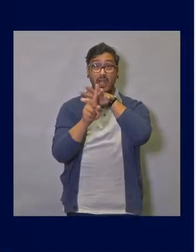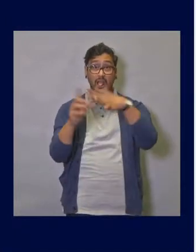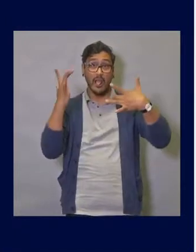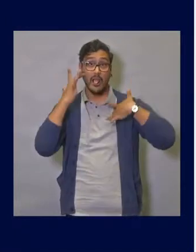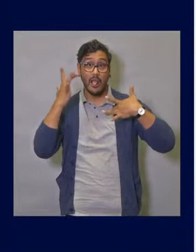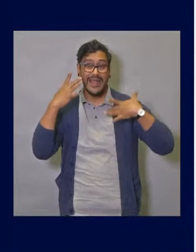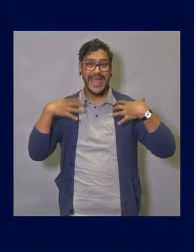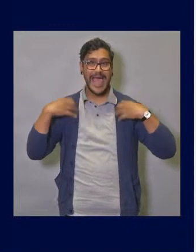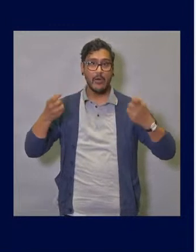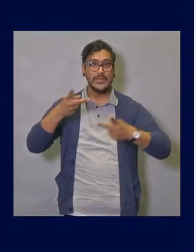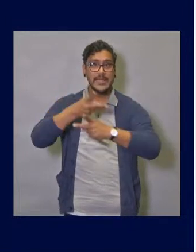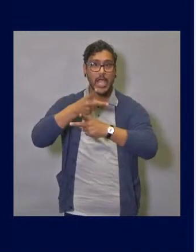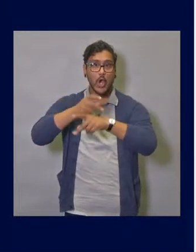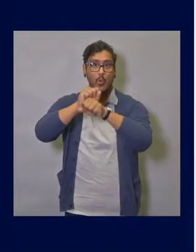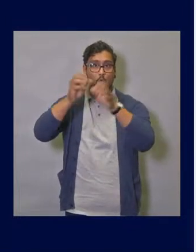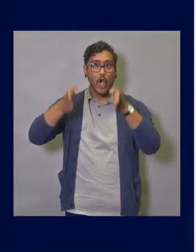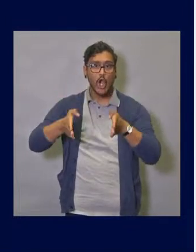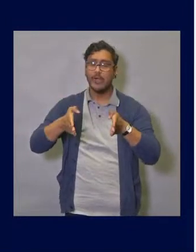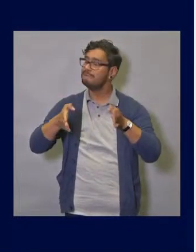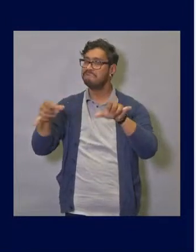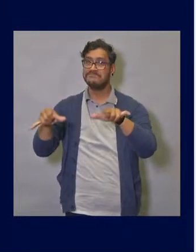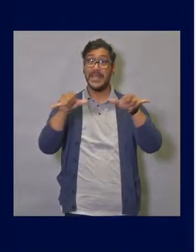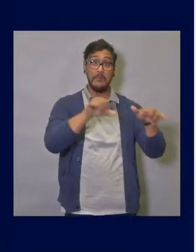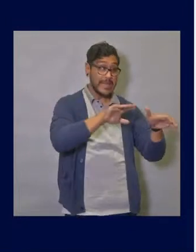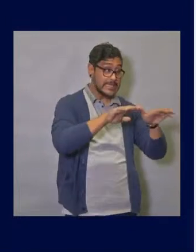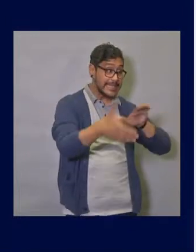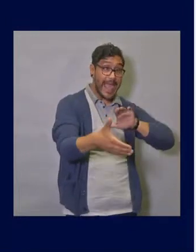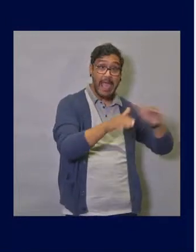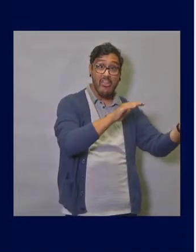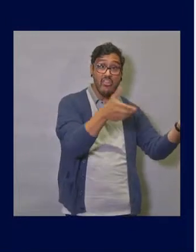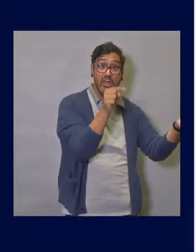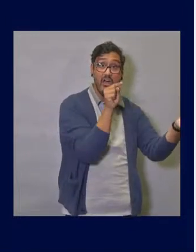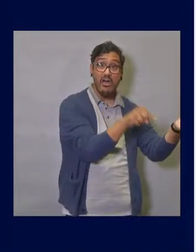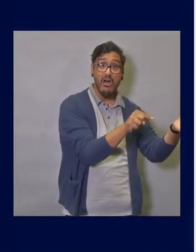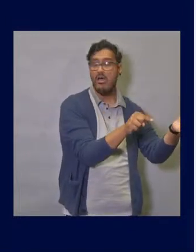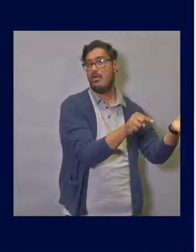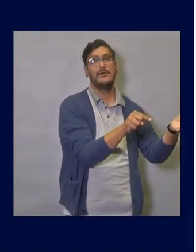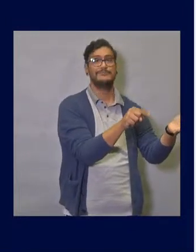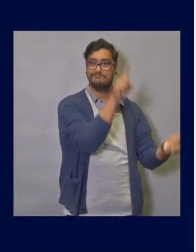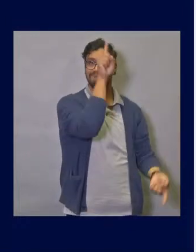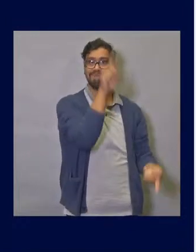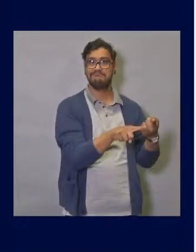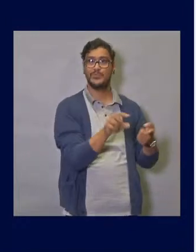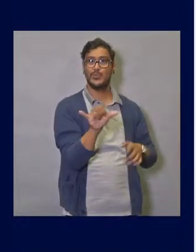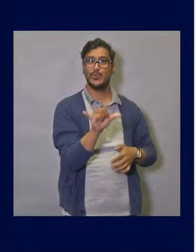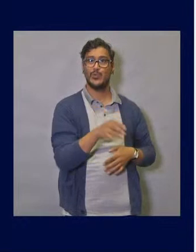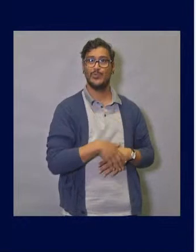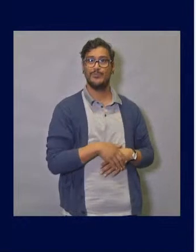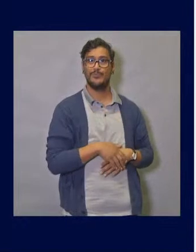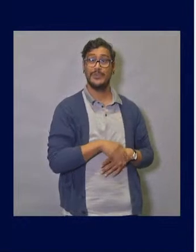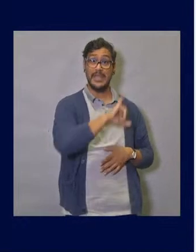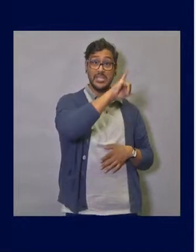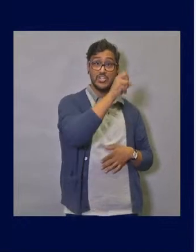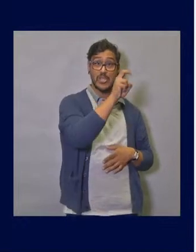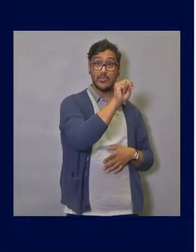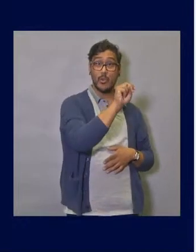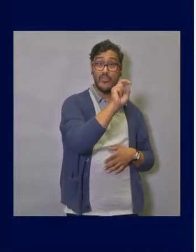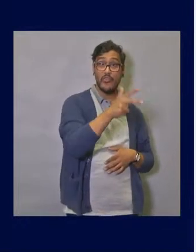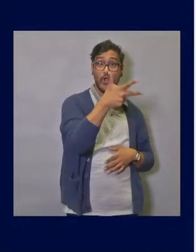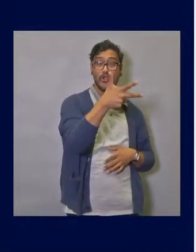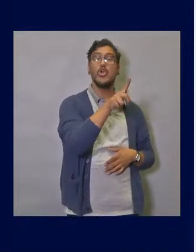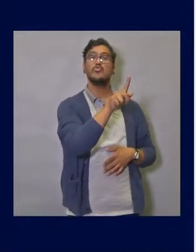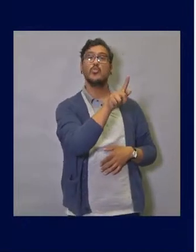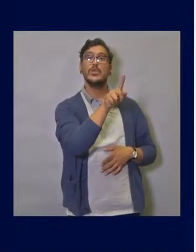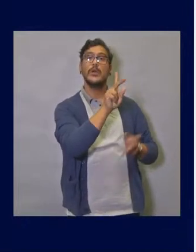healthcare workers has seen a rapid decline since the peak of the surge in early January. During the week of January 3rd, 21